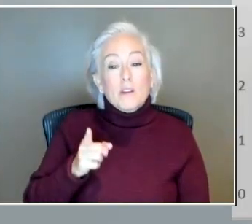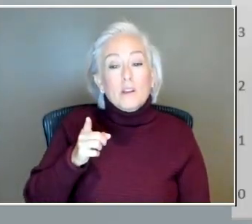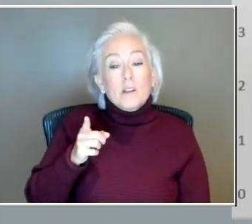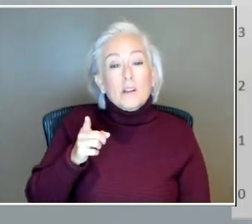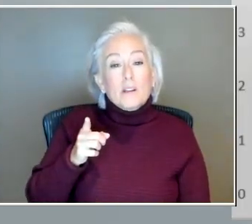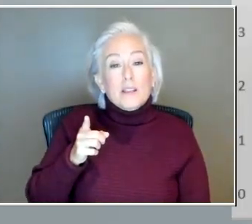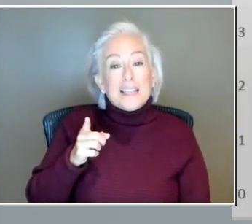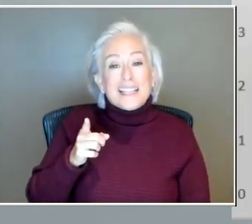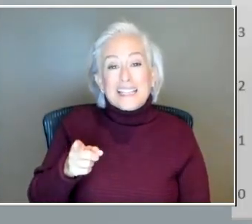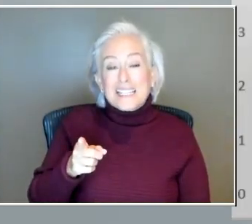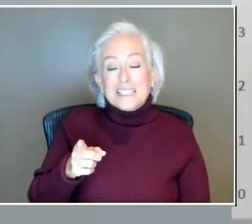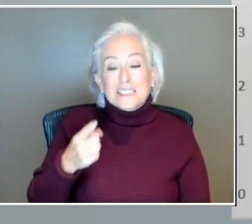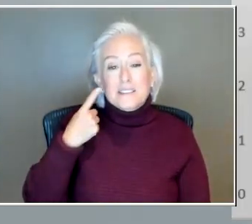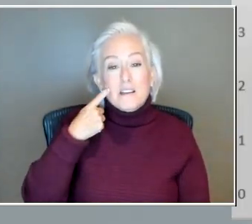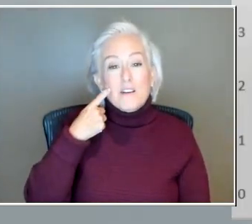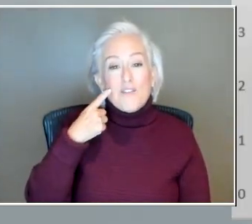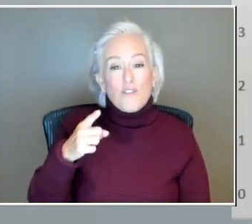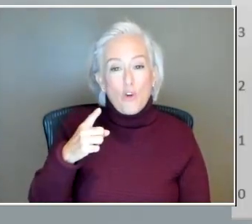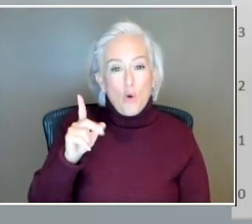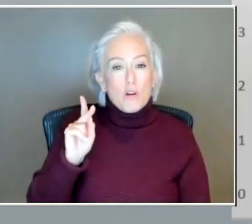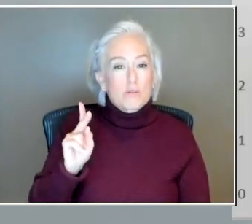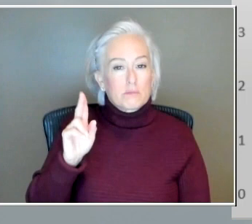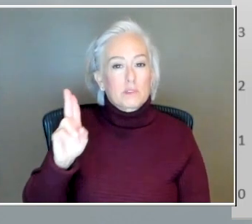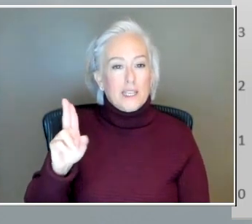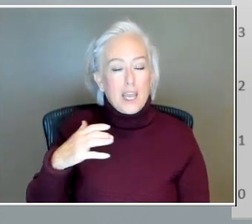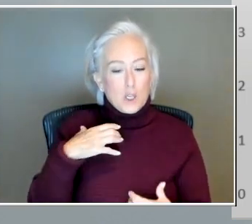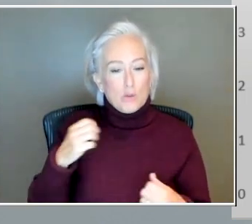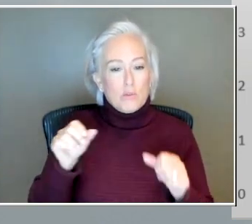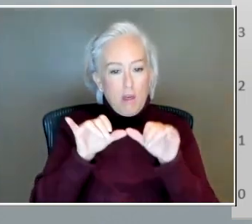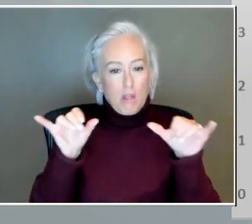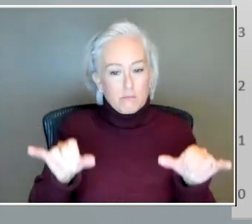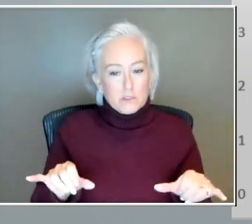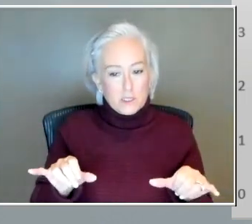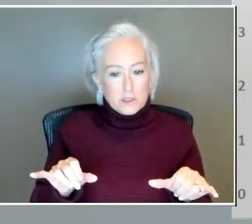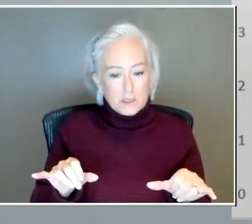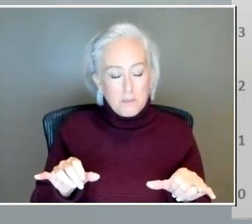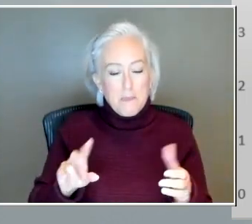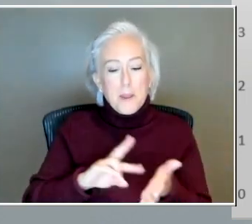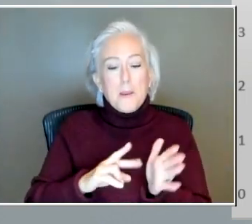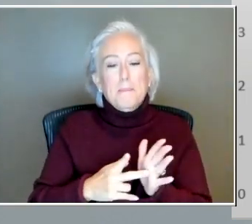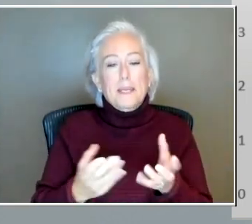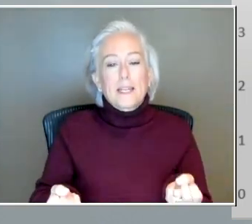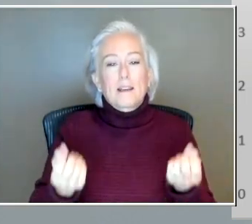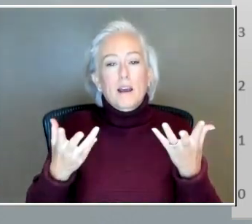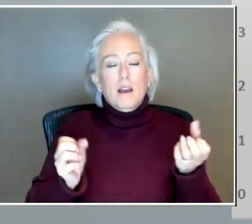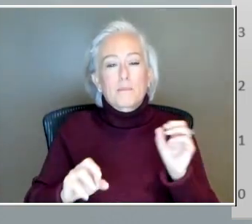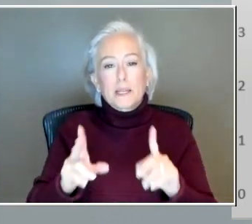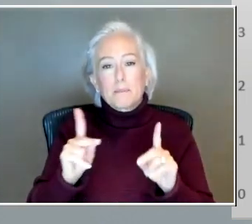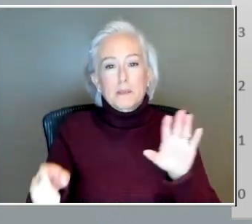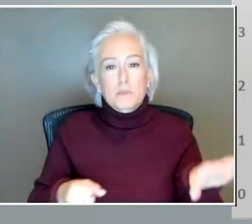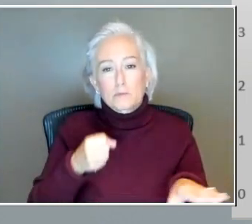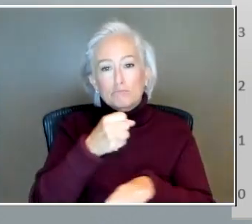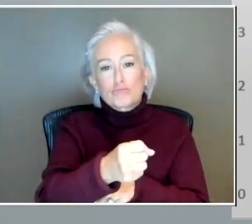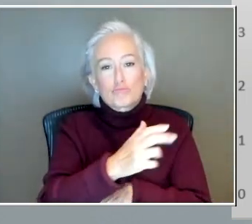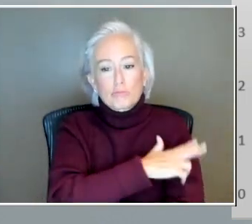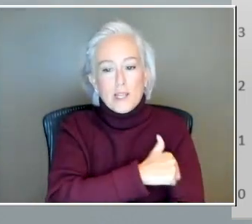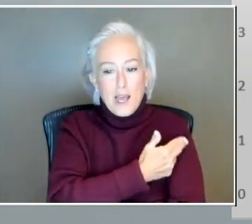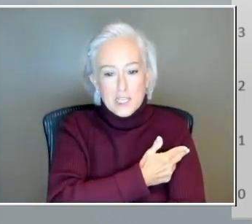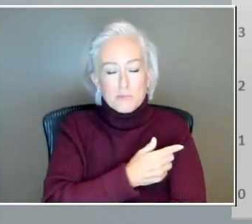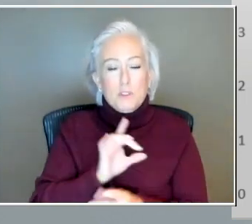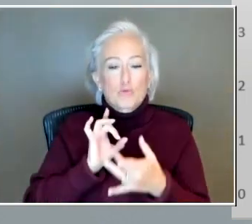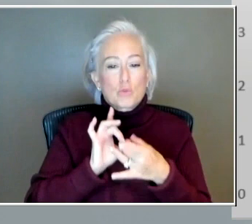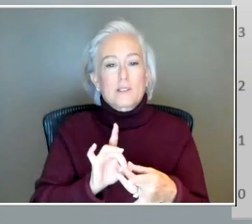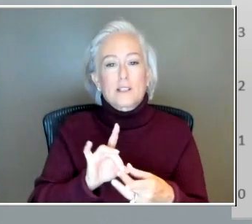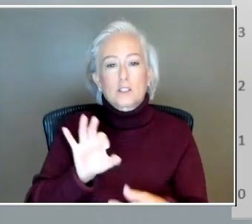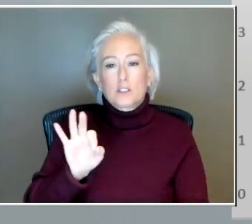directly for the health system here. And these are our inpatient admissions for influenza. And you can see right now there's a very small number